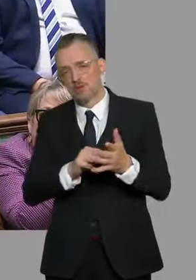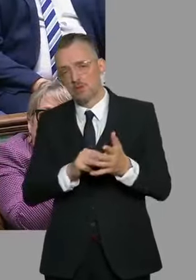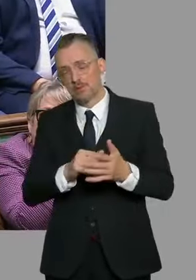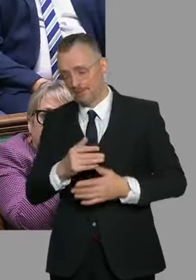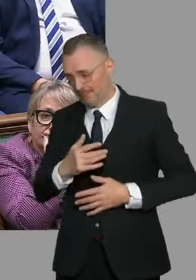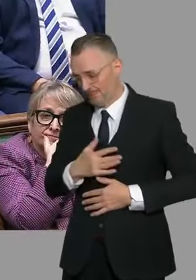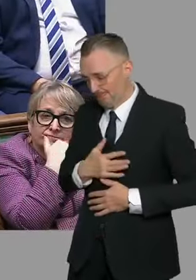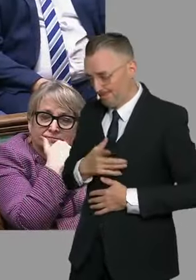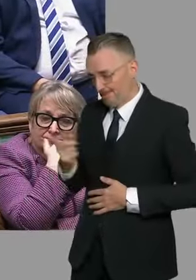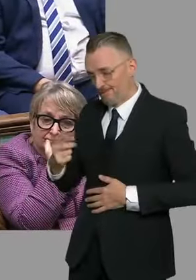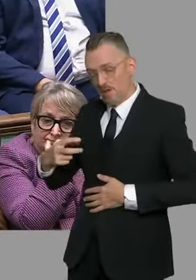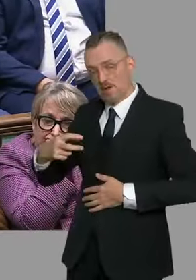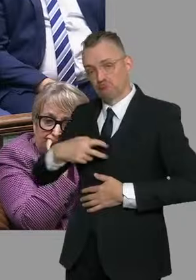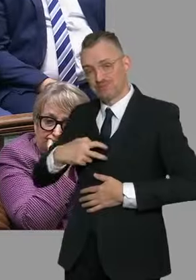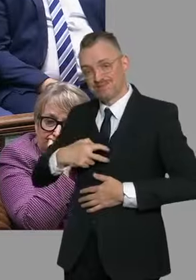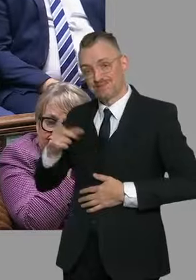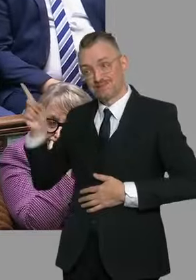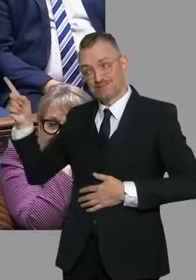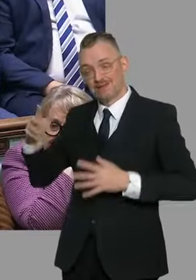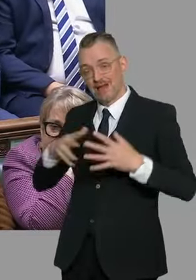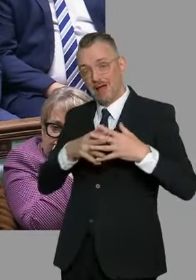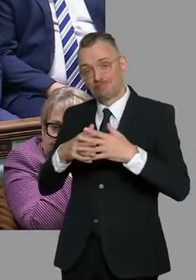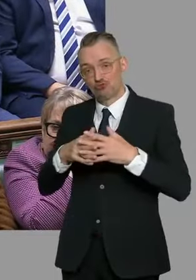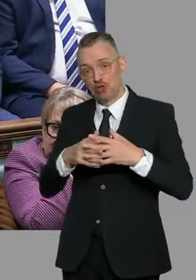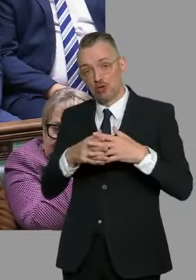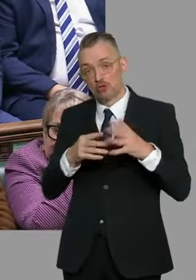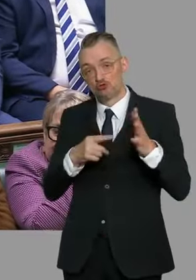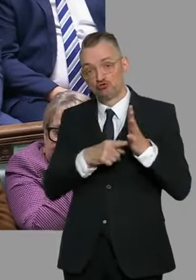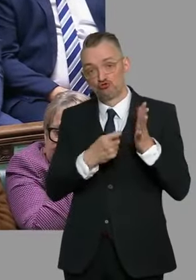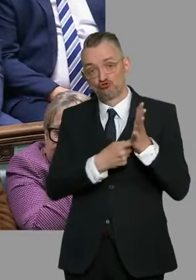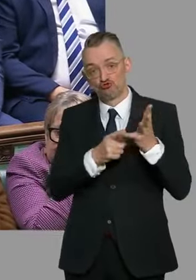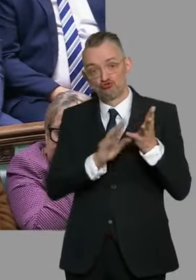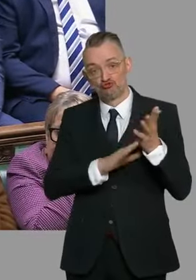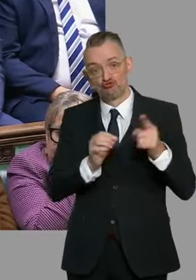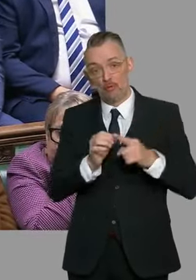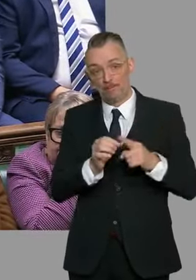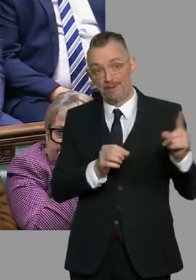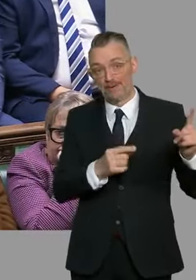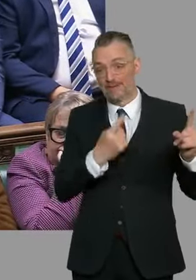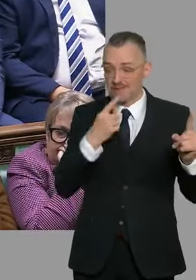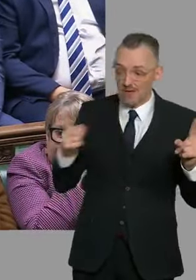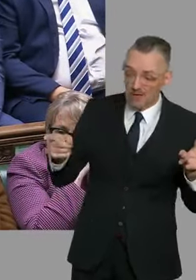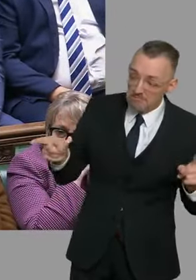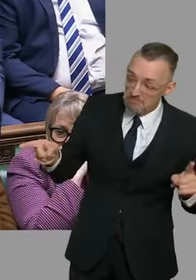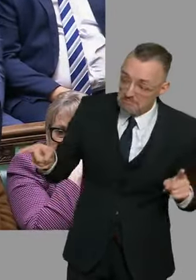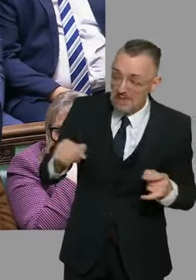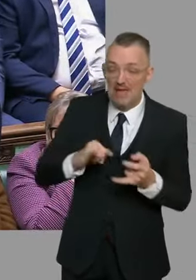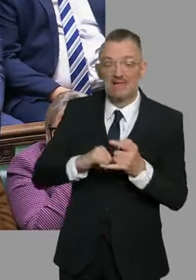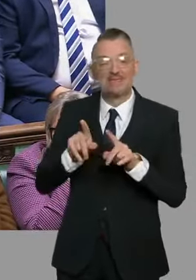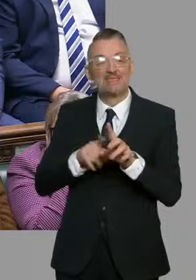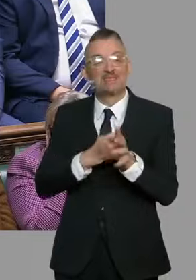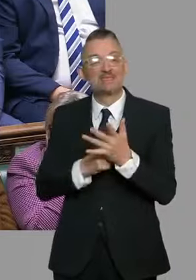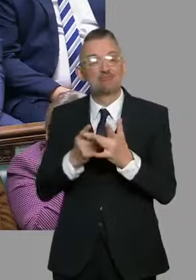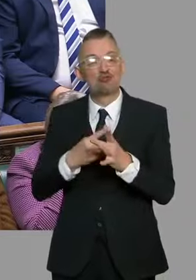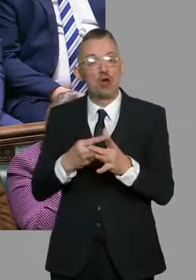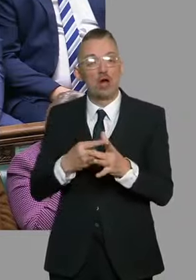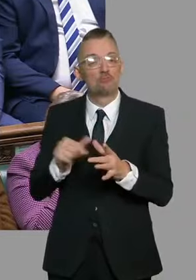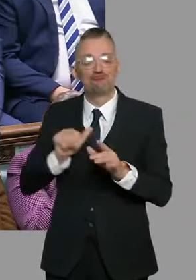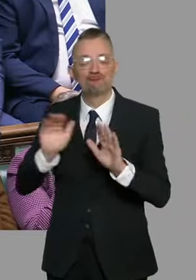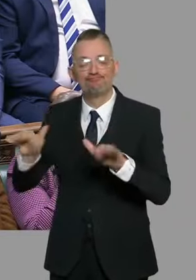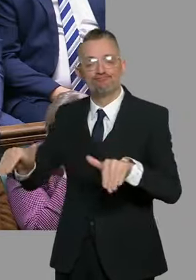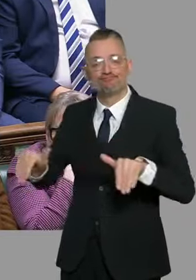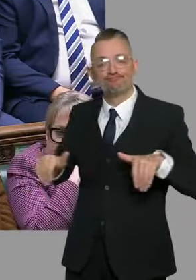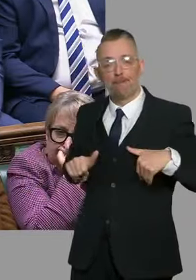and I quote, "The United States should have nothing to do with it"? If America walks away and